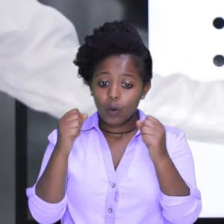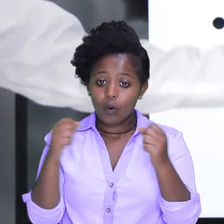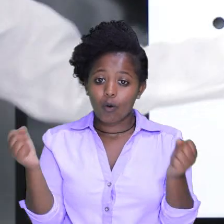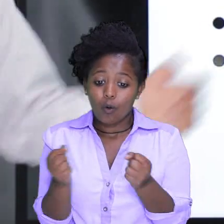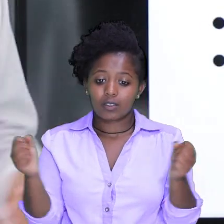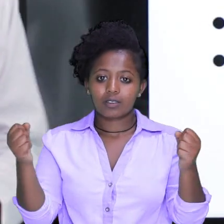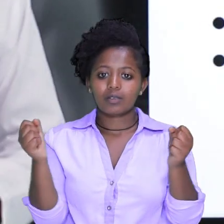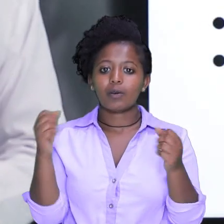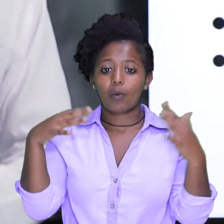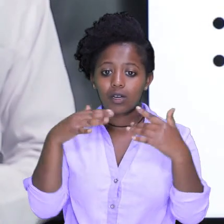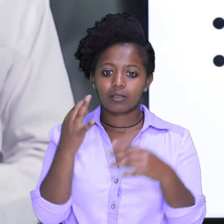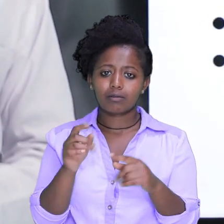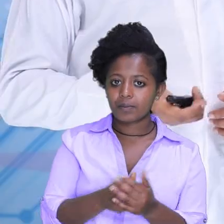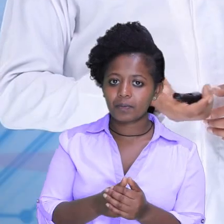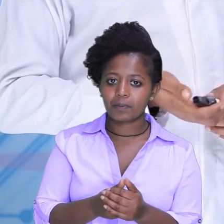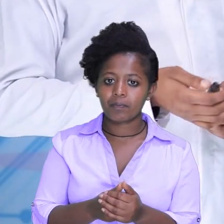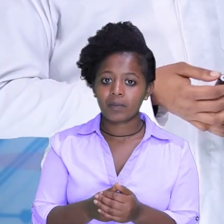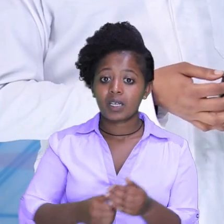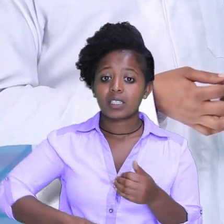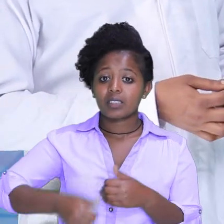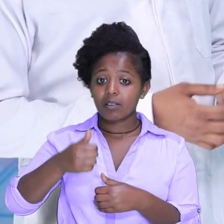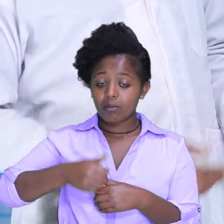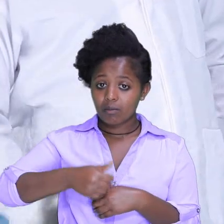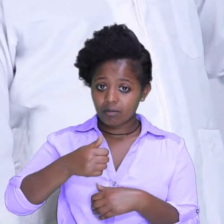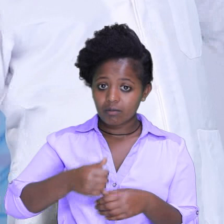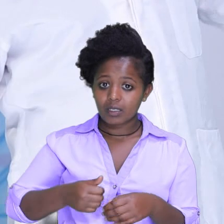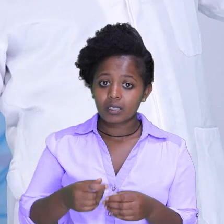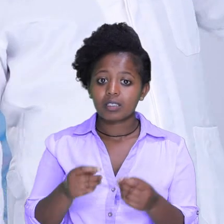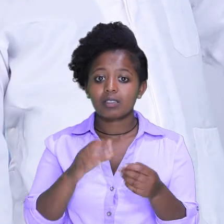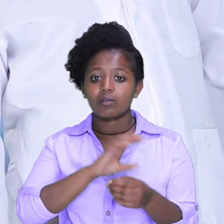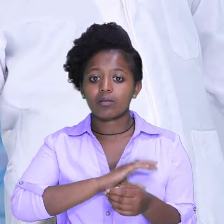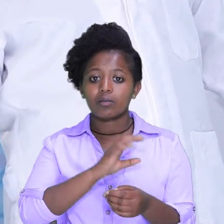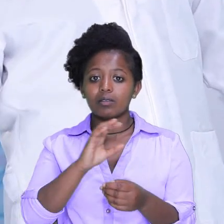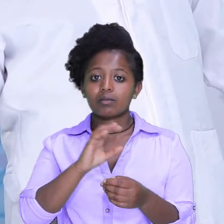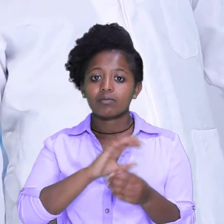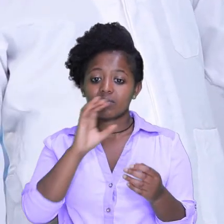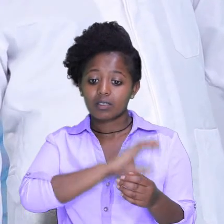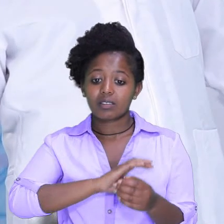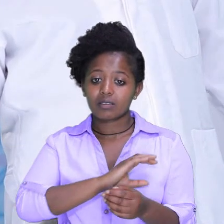base in the different parts of the world. The manifestations of Cold War.